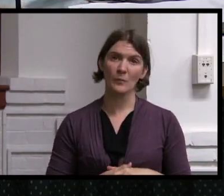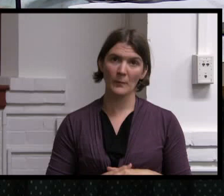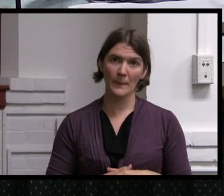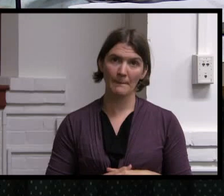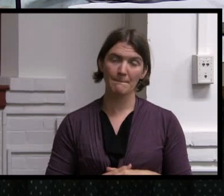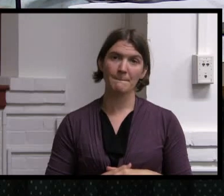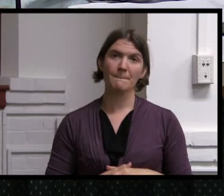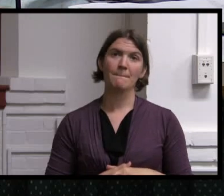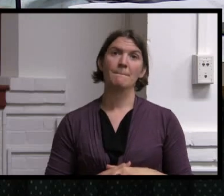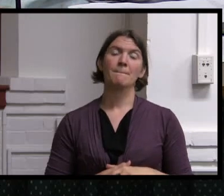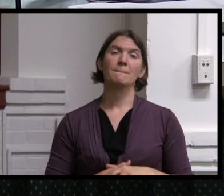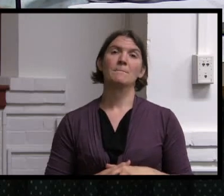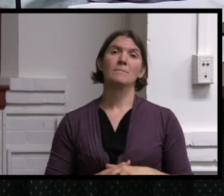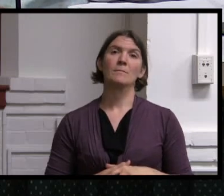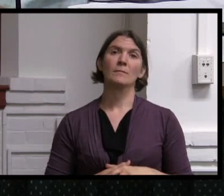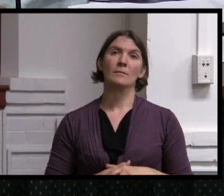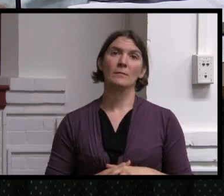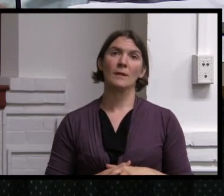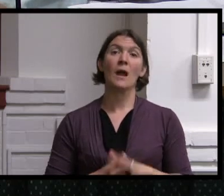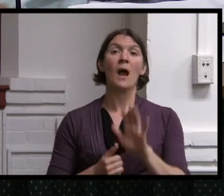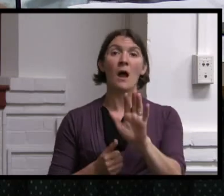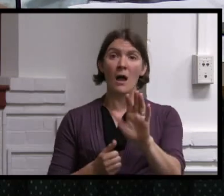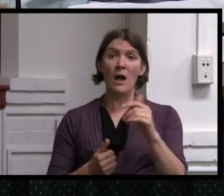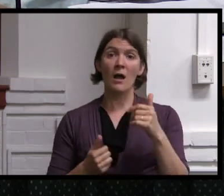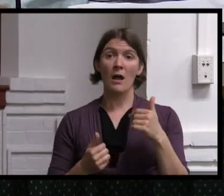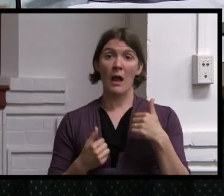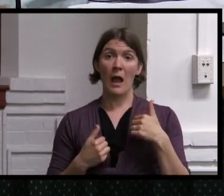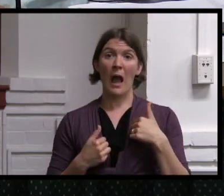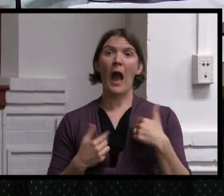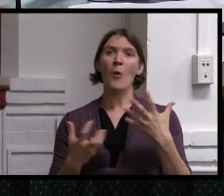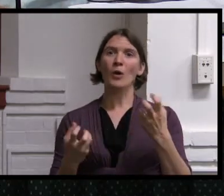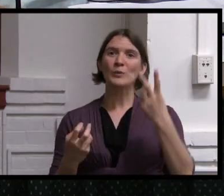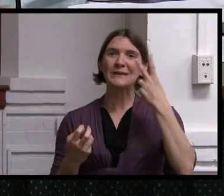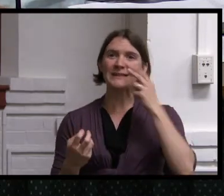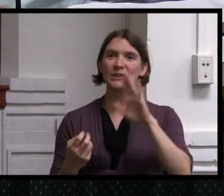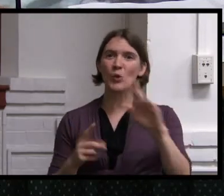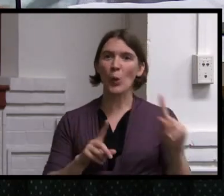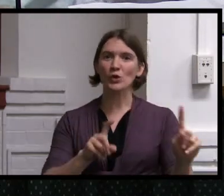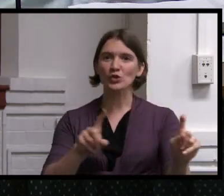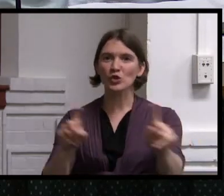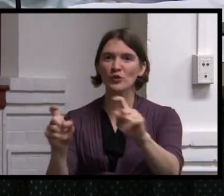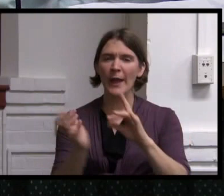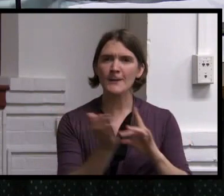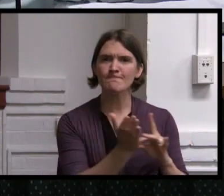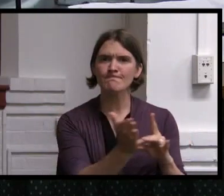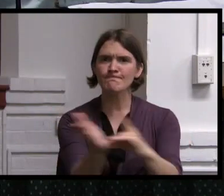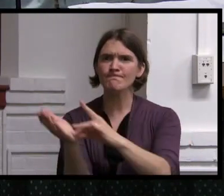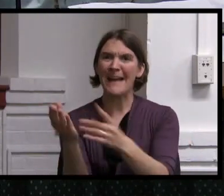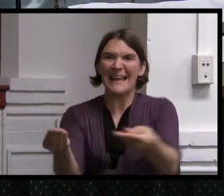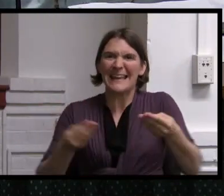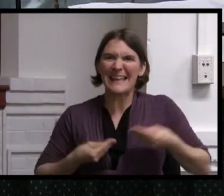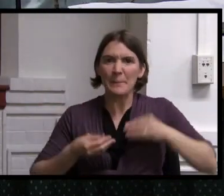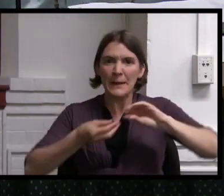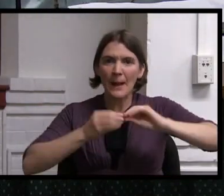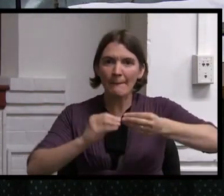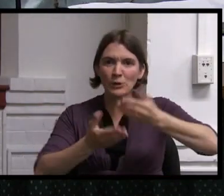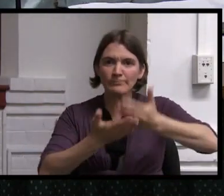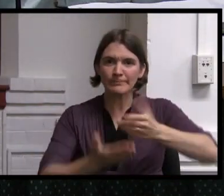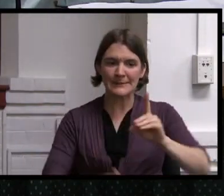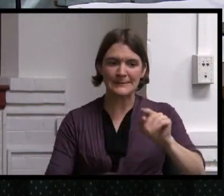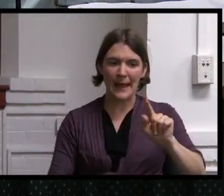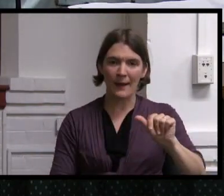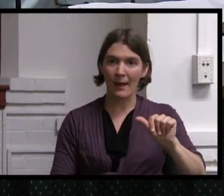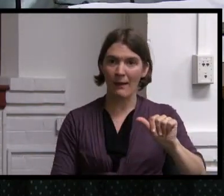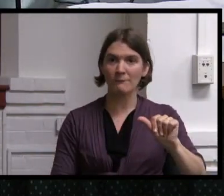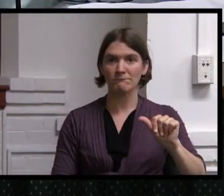So I think possibly, I definitely want to see the survey. I mean, that data, I love data anyway, but I mean, I really